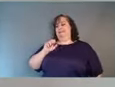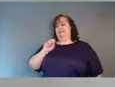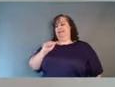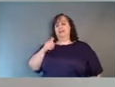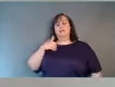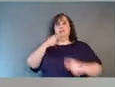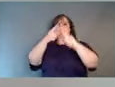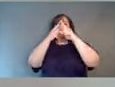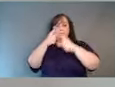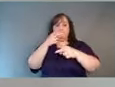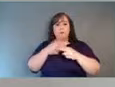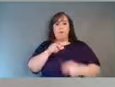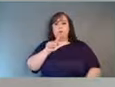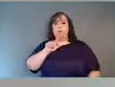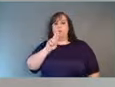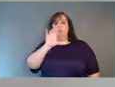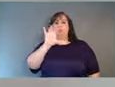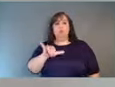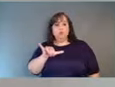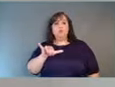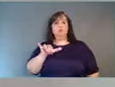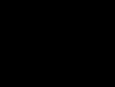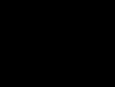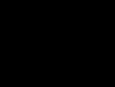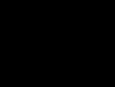Jupiter's orbit. Let's learn more.